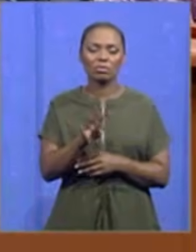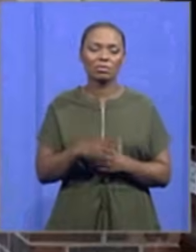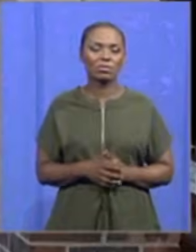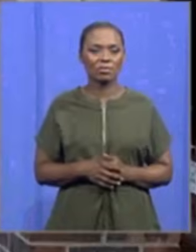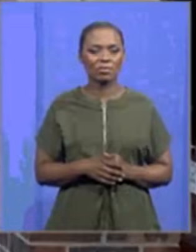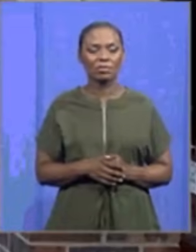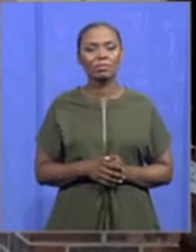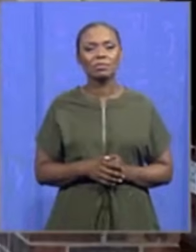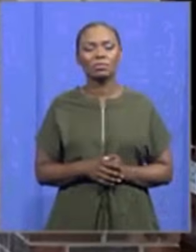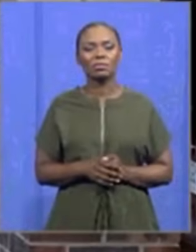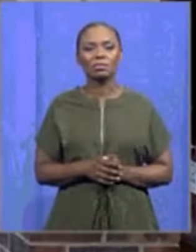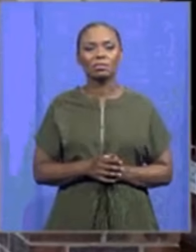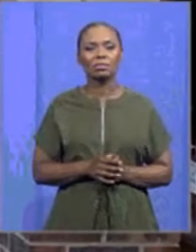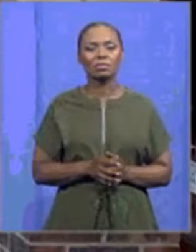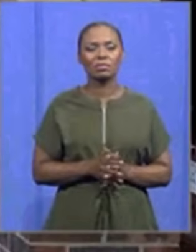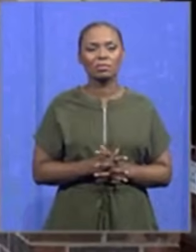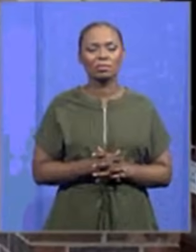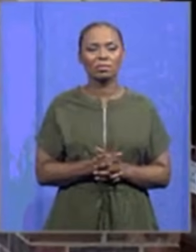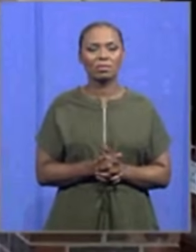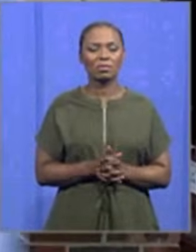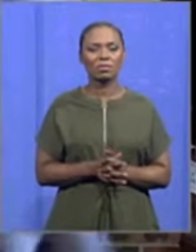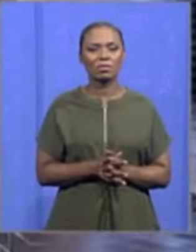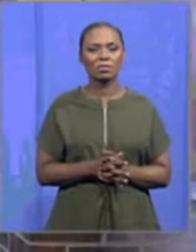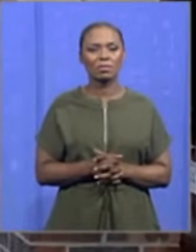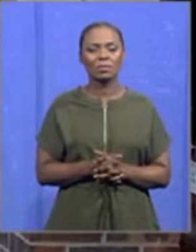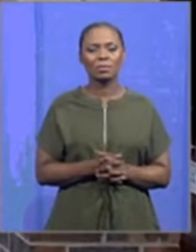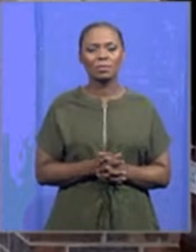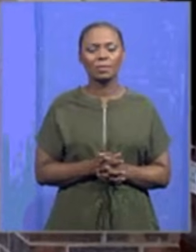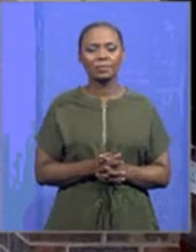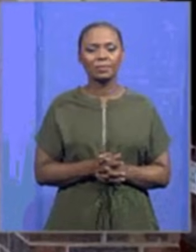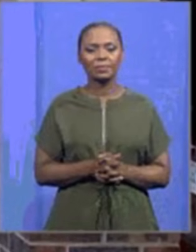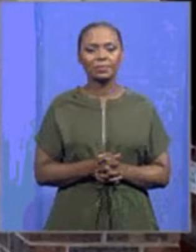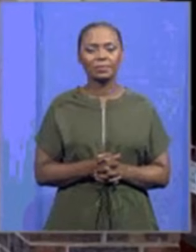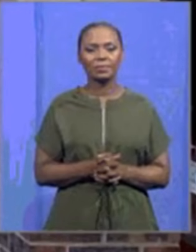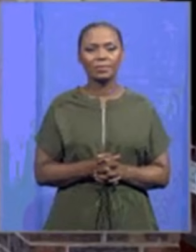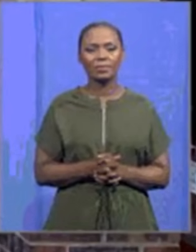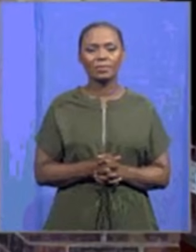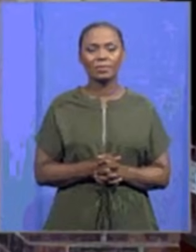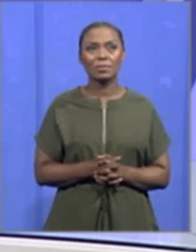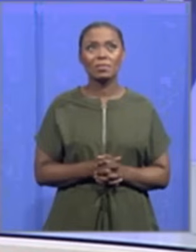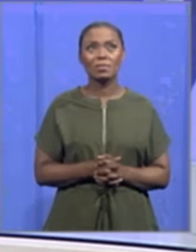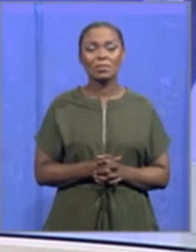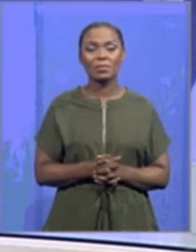Makgala Masiteng, Lefapheng la Ditaba ho SABC Kroonstad.